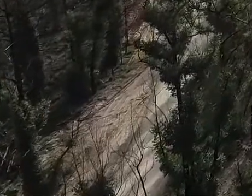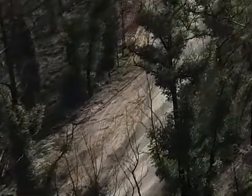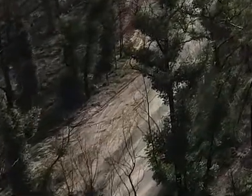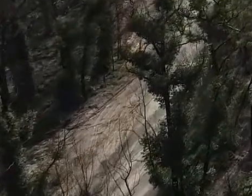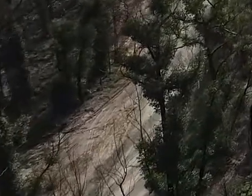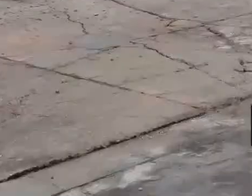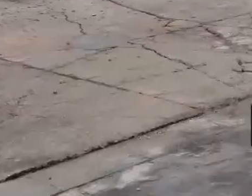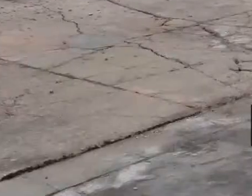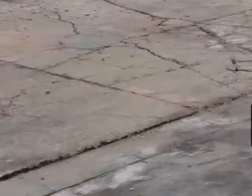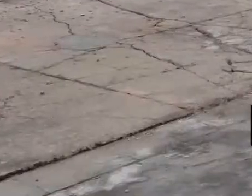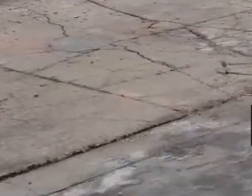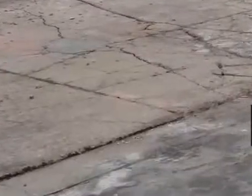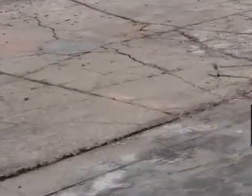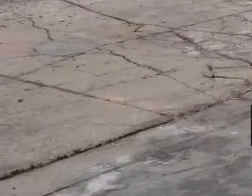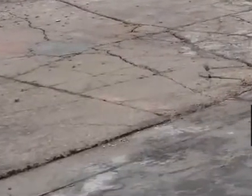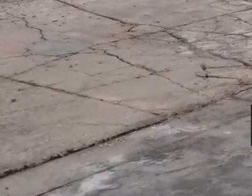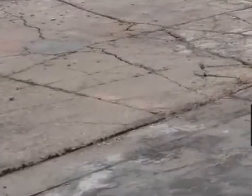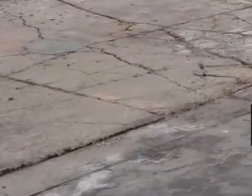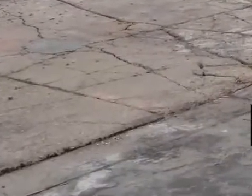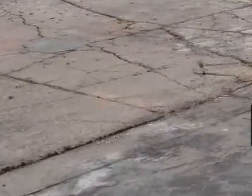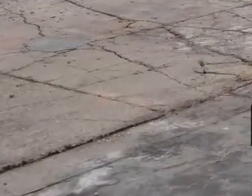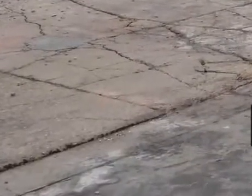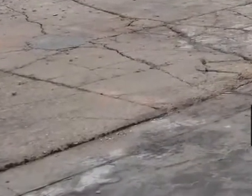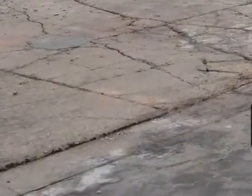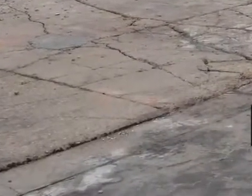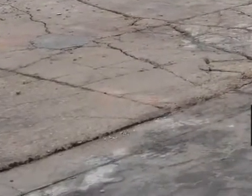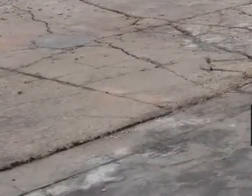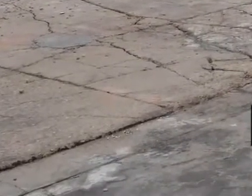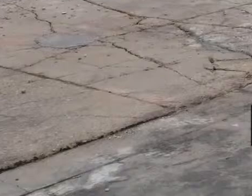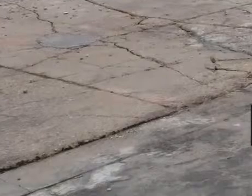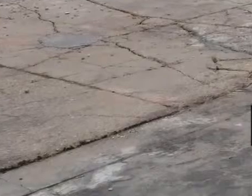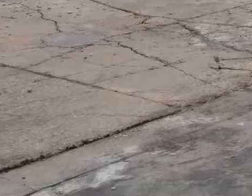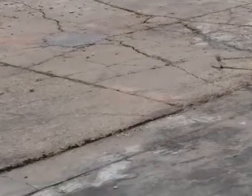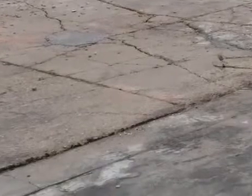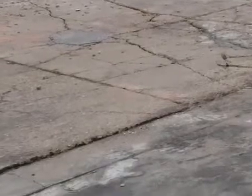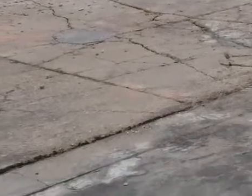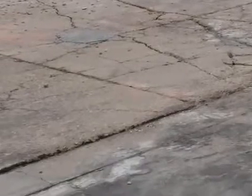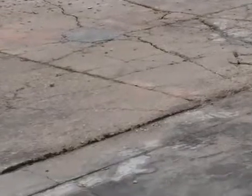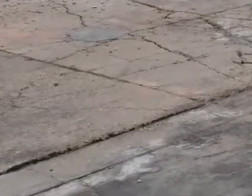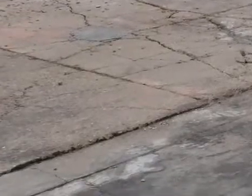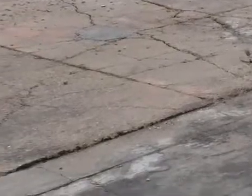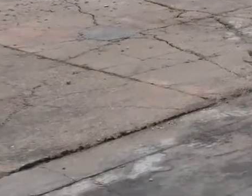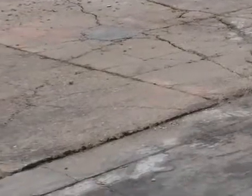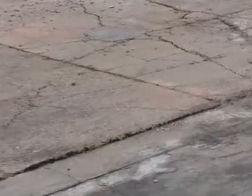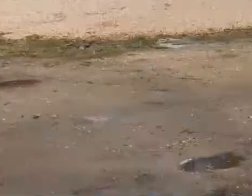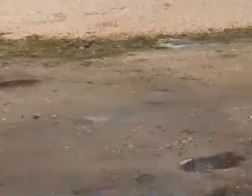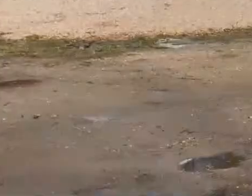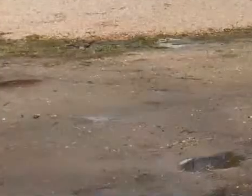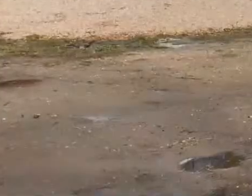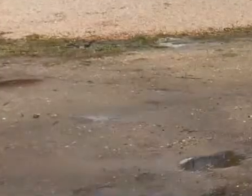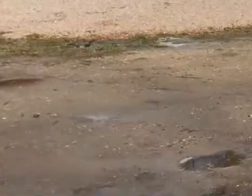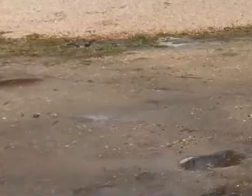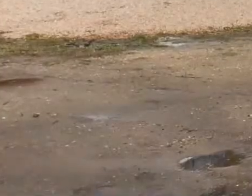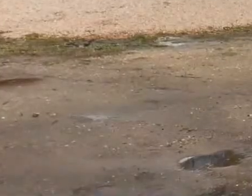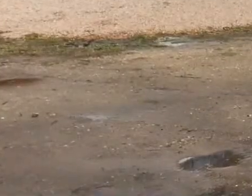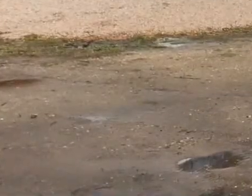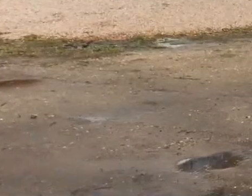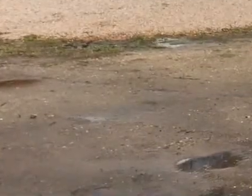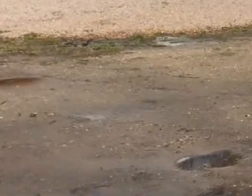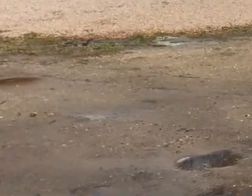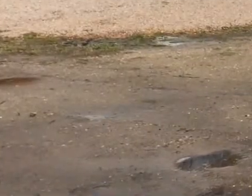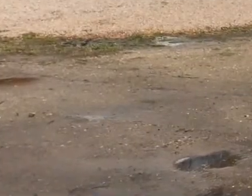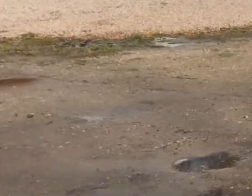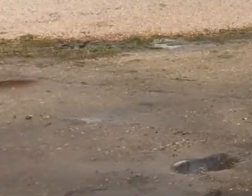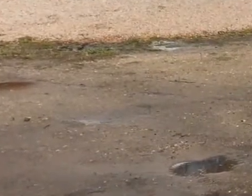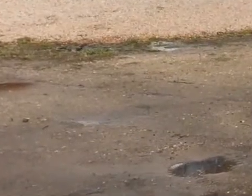unit down there, and we weren't quite ready to leave there and go back to the caravan. We hadn't set up a few little